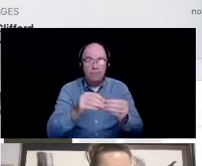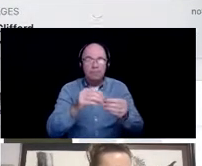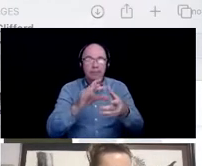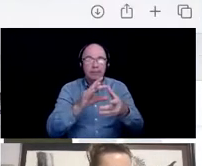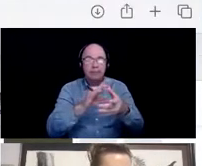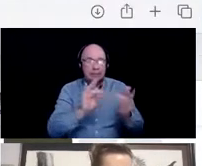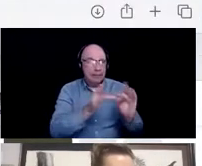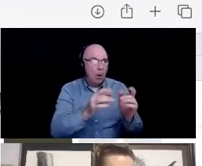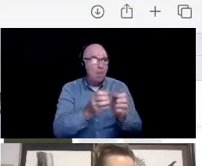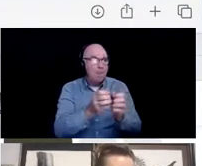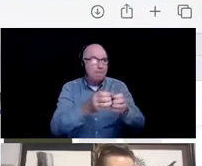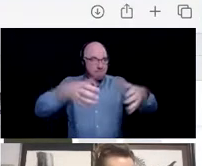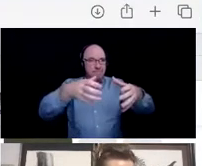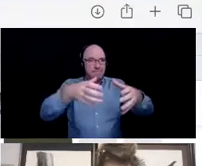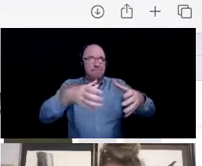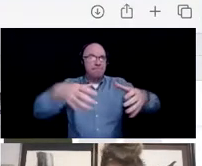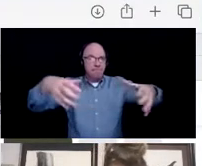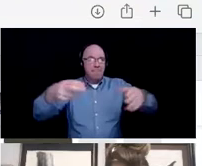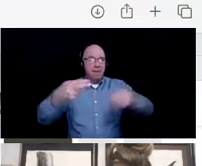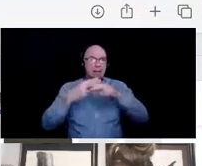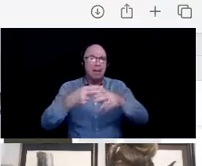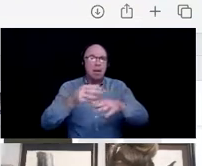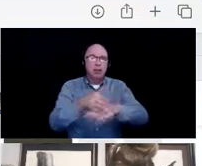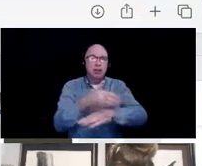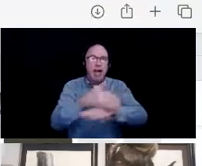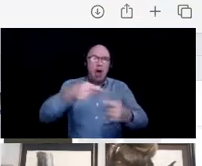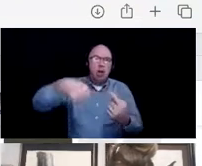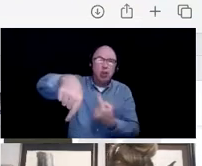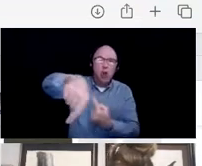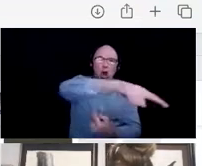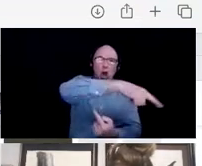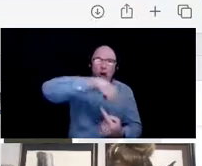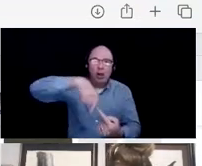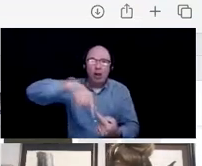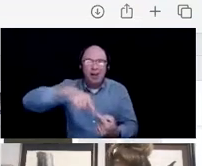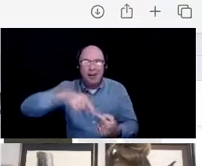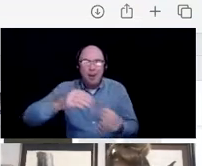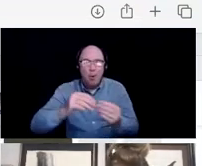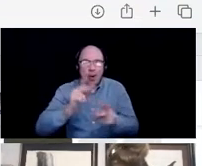network. I call it a share circle. I need to draw people into my share